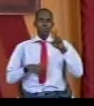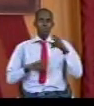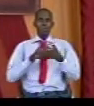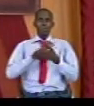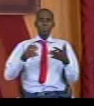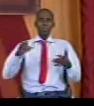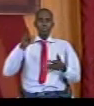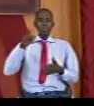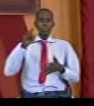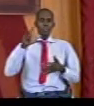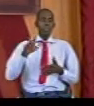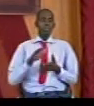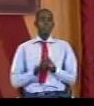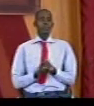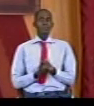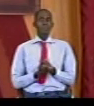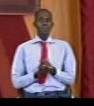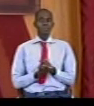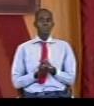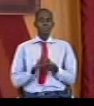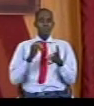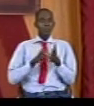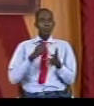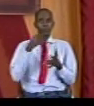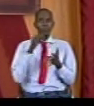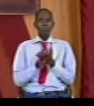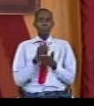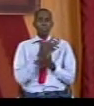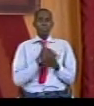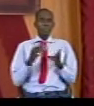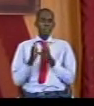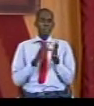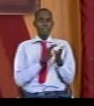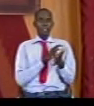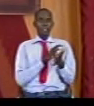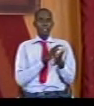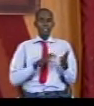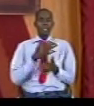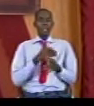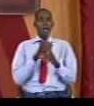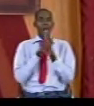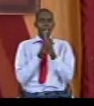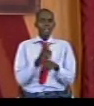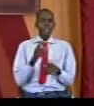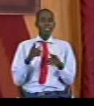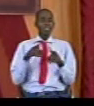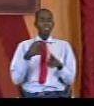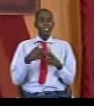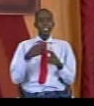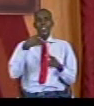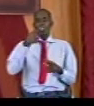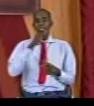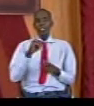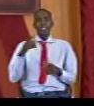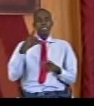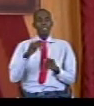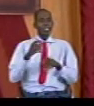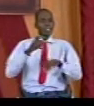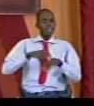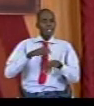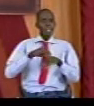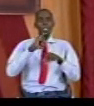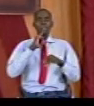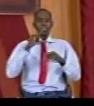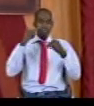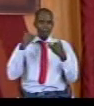verse 23. It says, and Jesus answered them, saying, the hour is come that the Son of